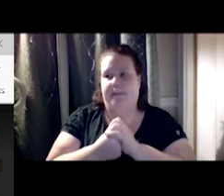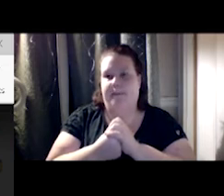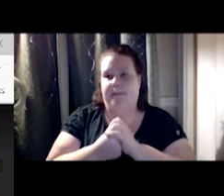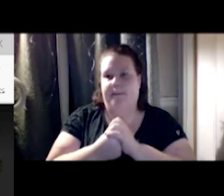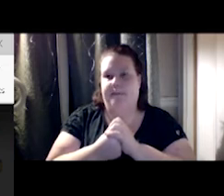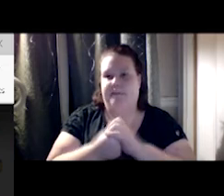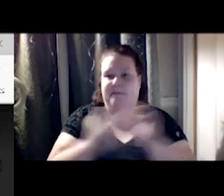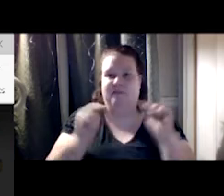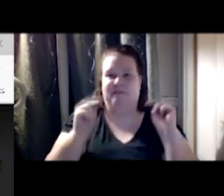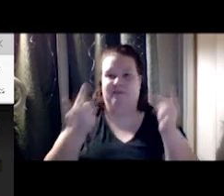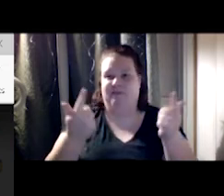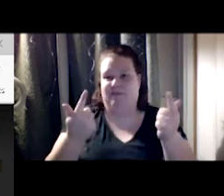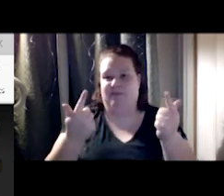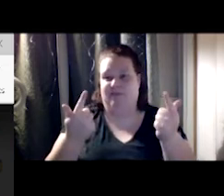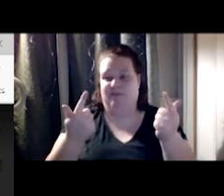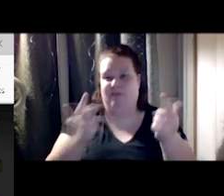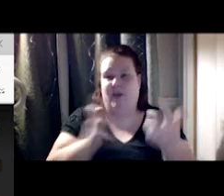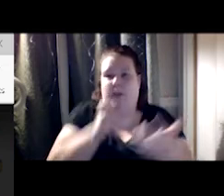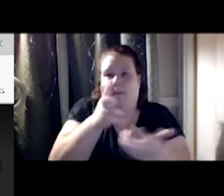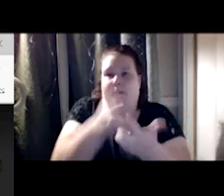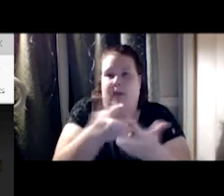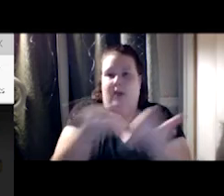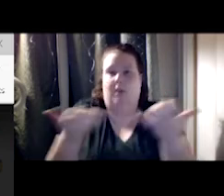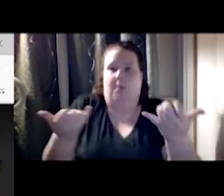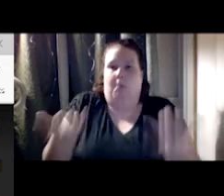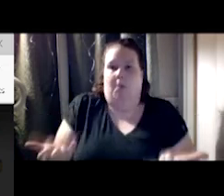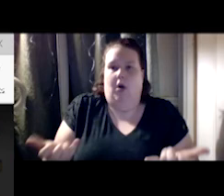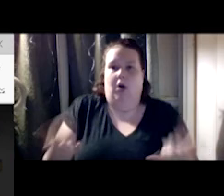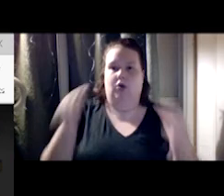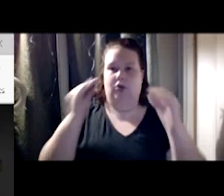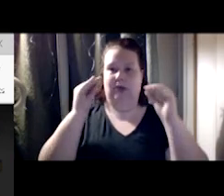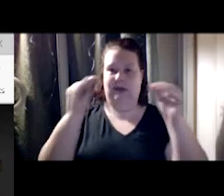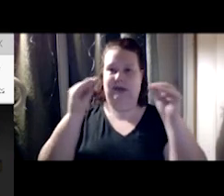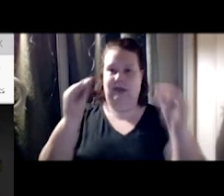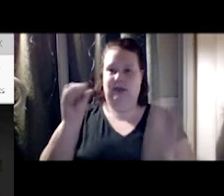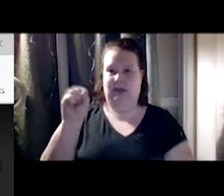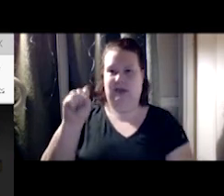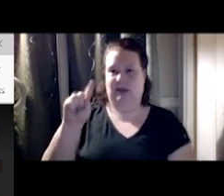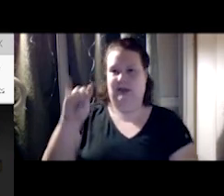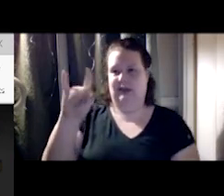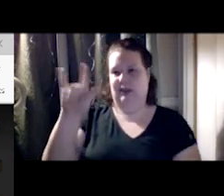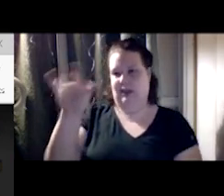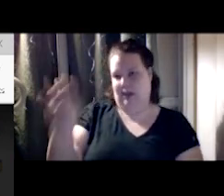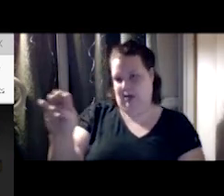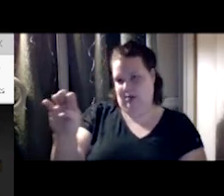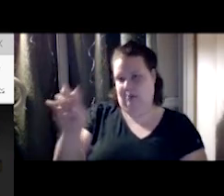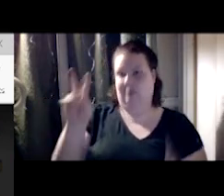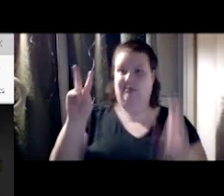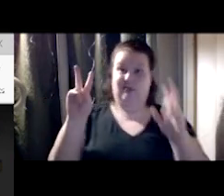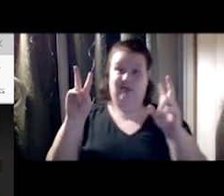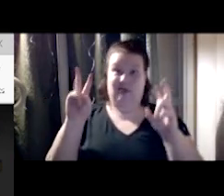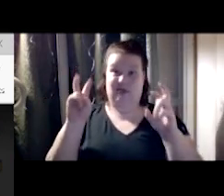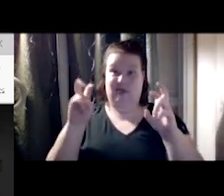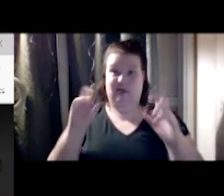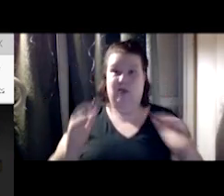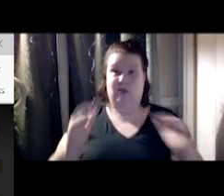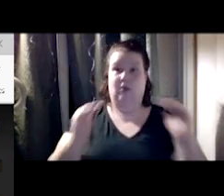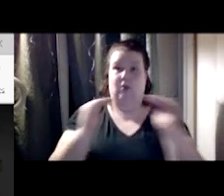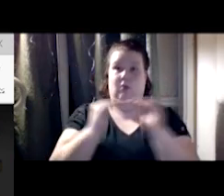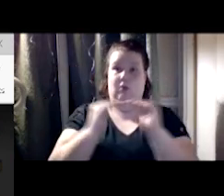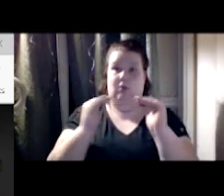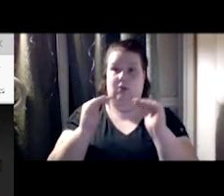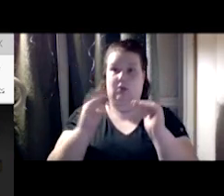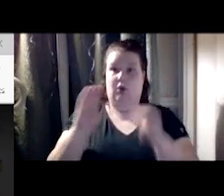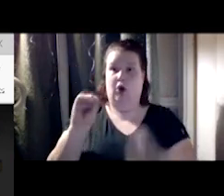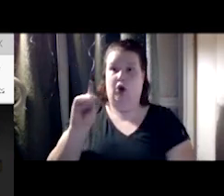teaching styles, but also that is up to code, if you will, with all of the new technologies that